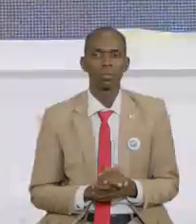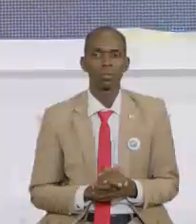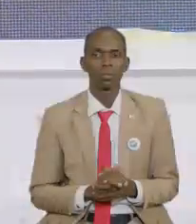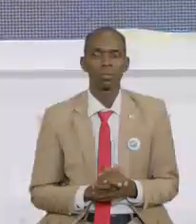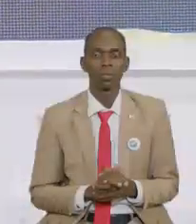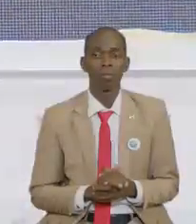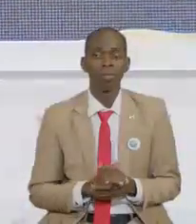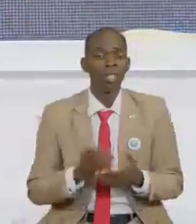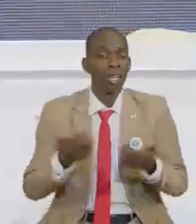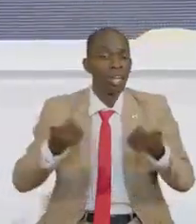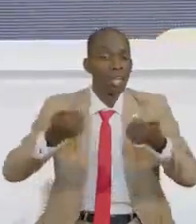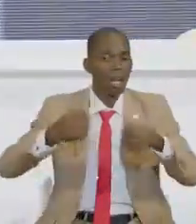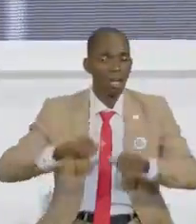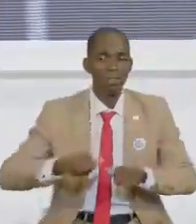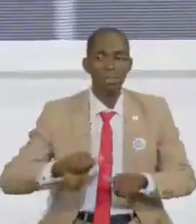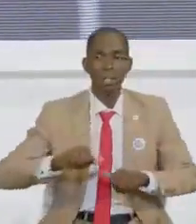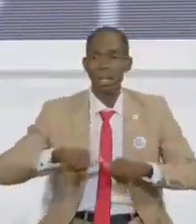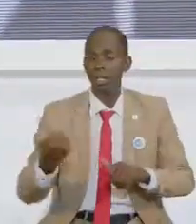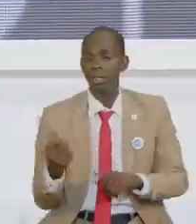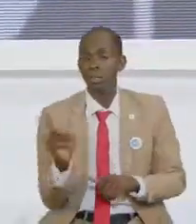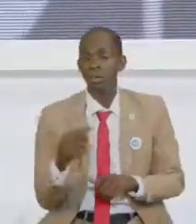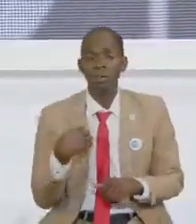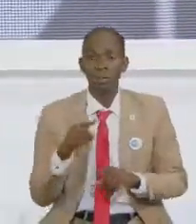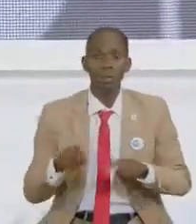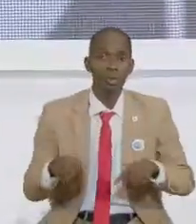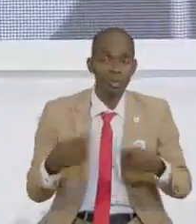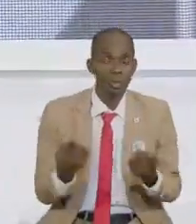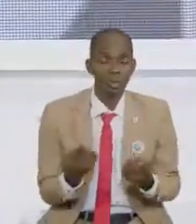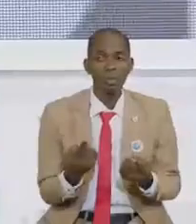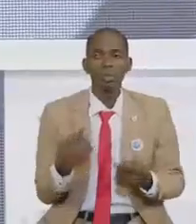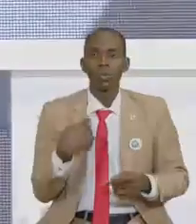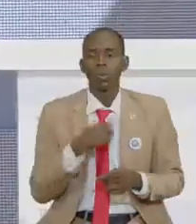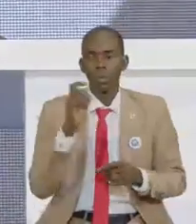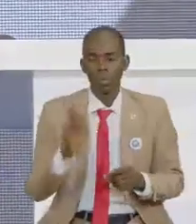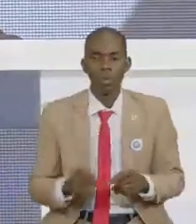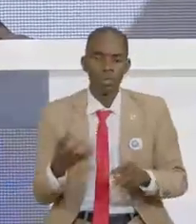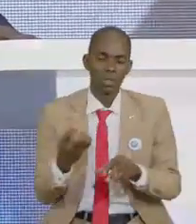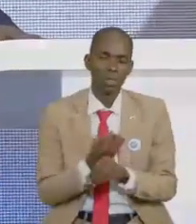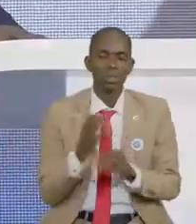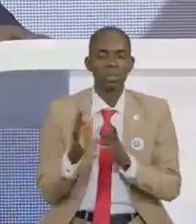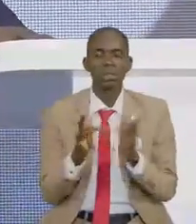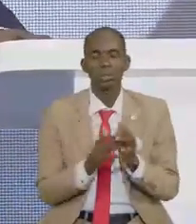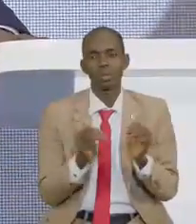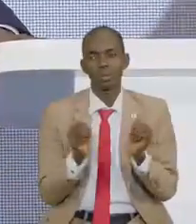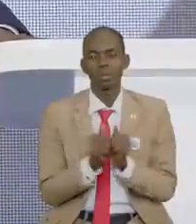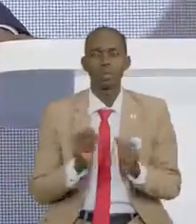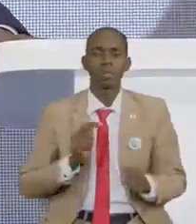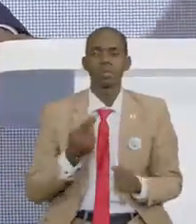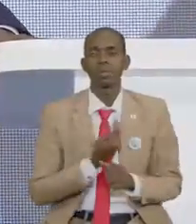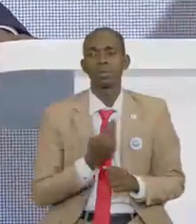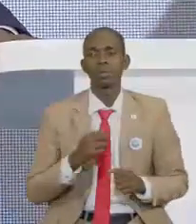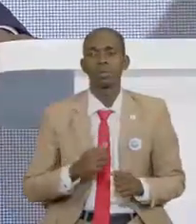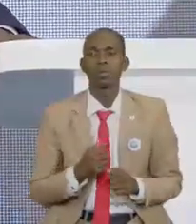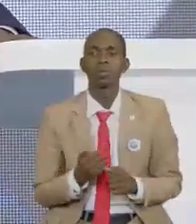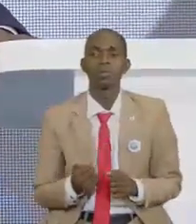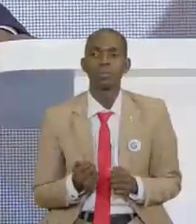Anywhere we go, we must take Jesus with us. The fullness of